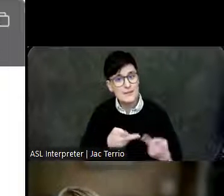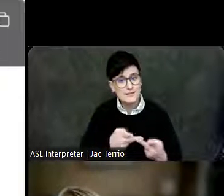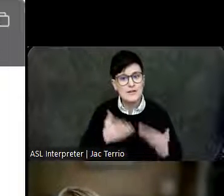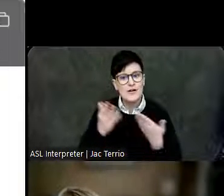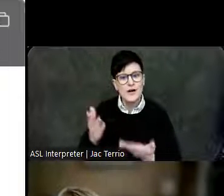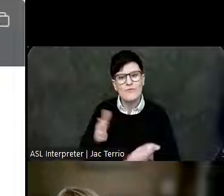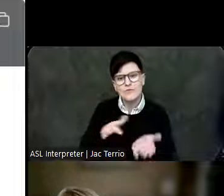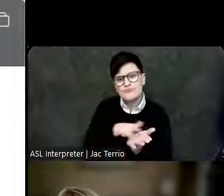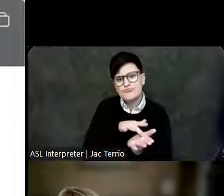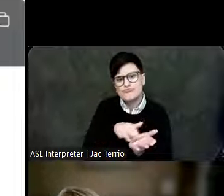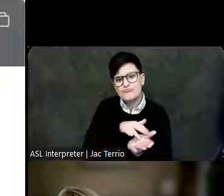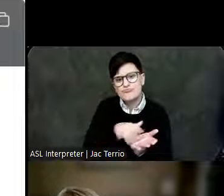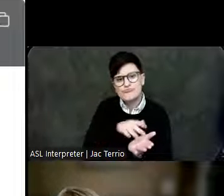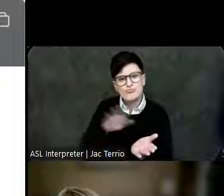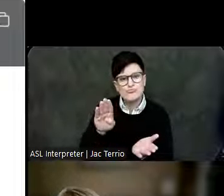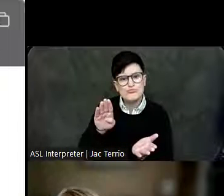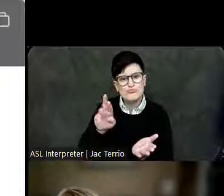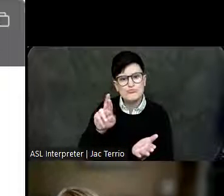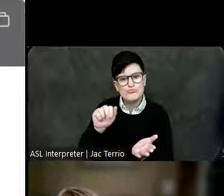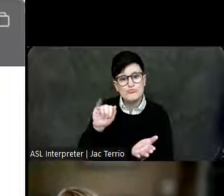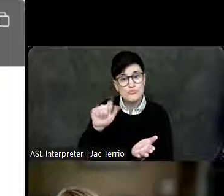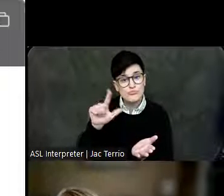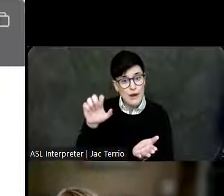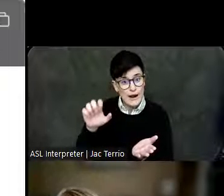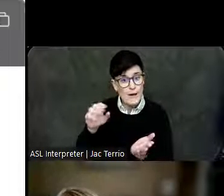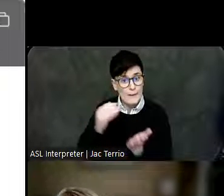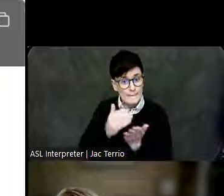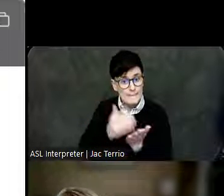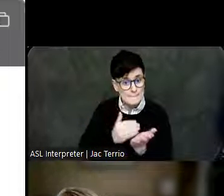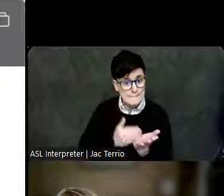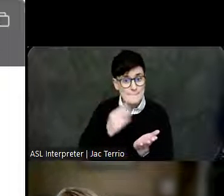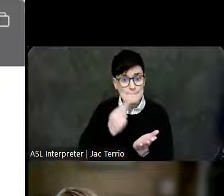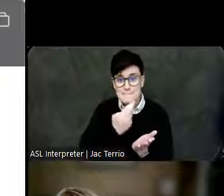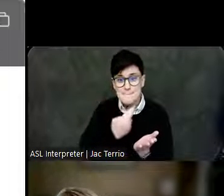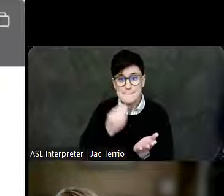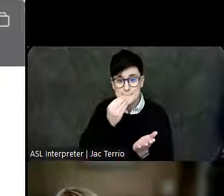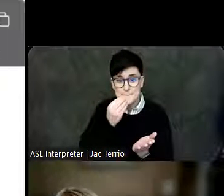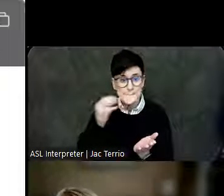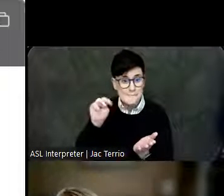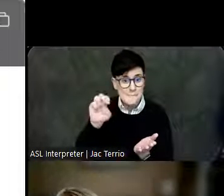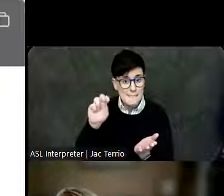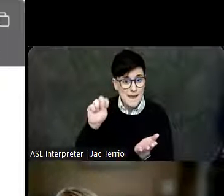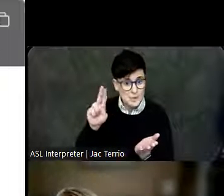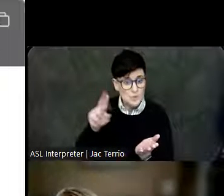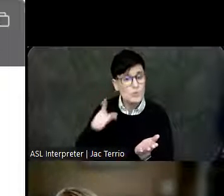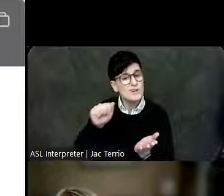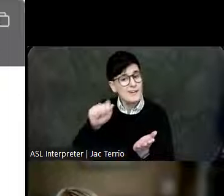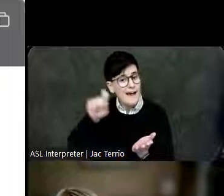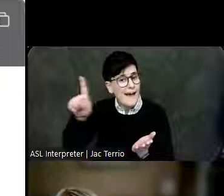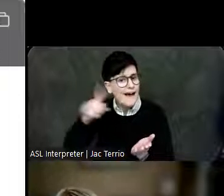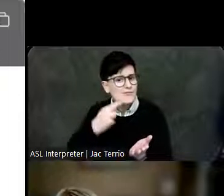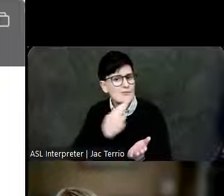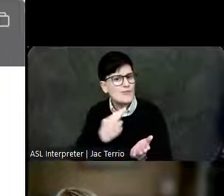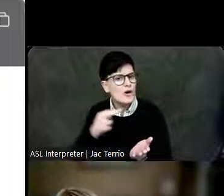menus if if you're looking for that sort of accessibility. So you can usually ask at a restaurant if they offer a Braille